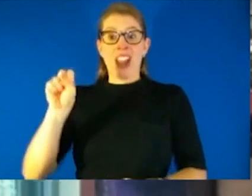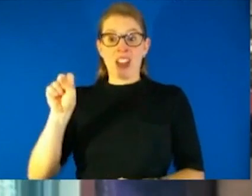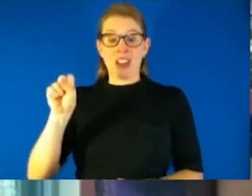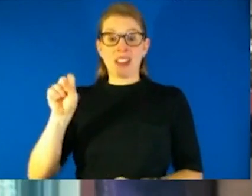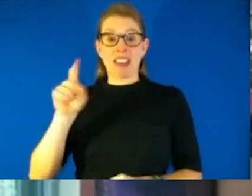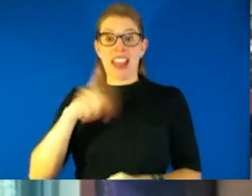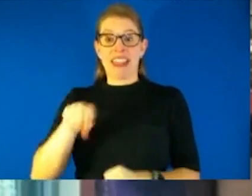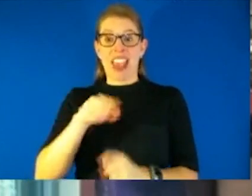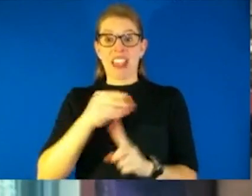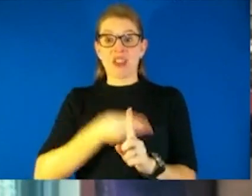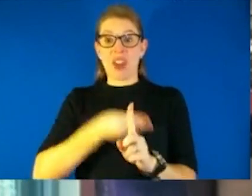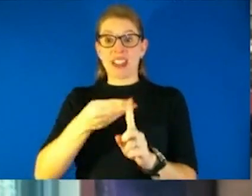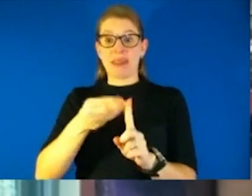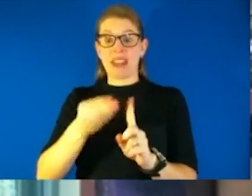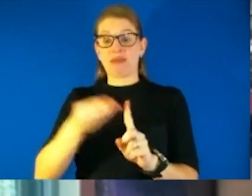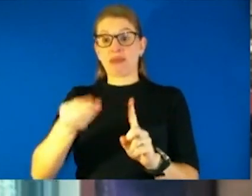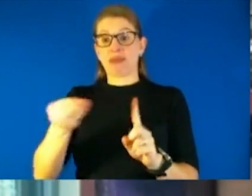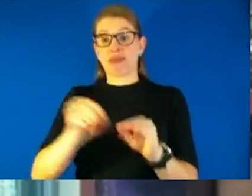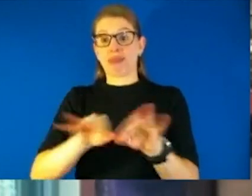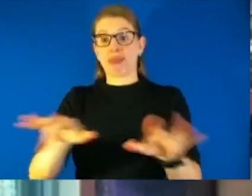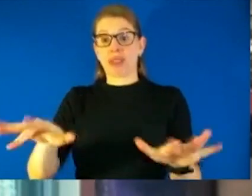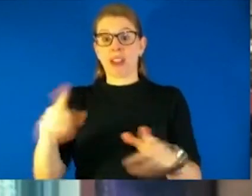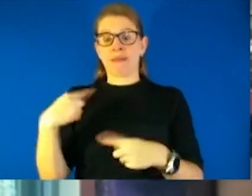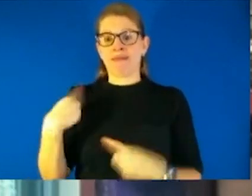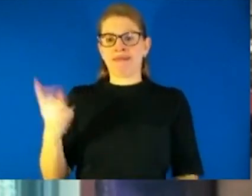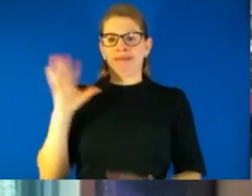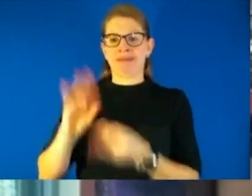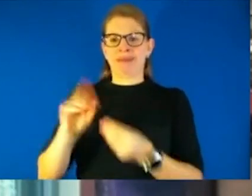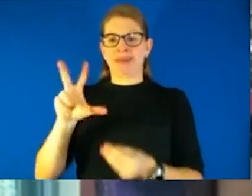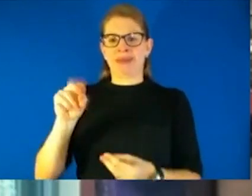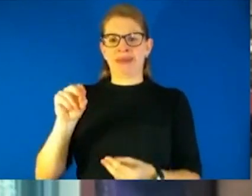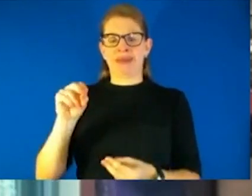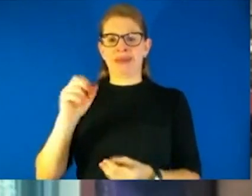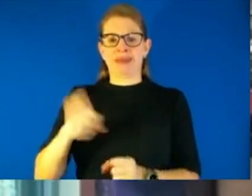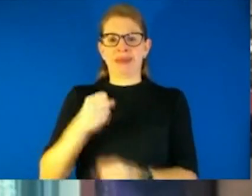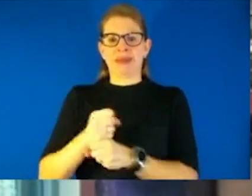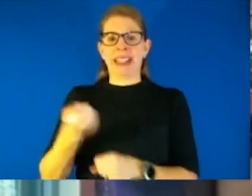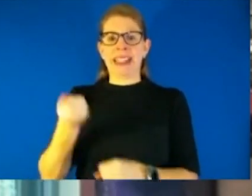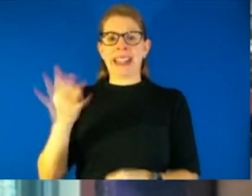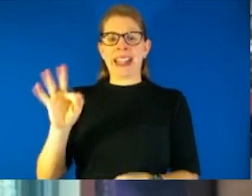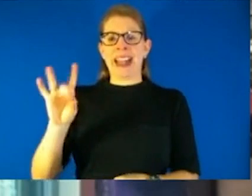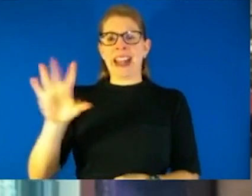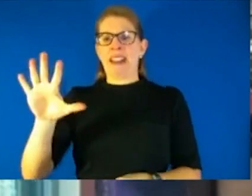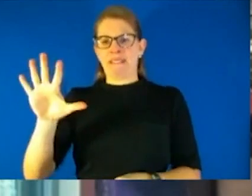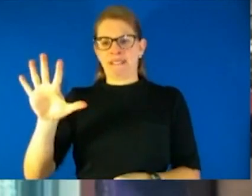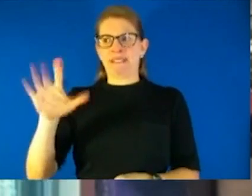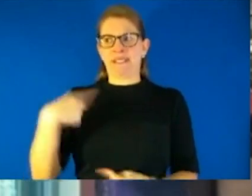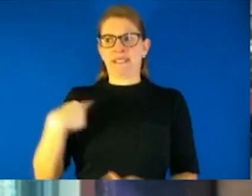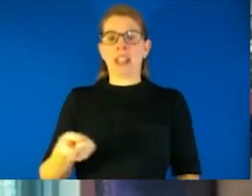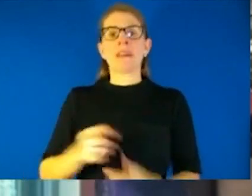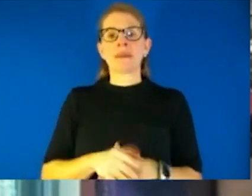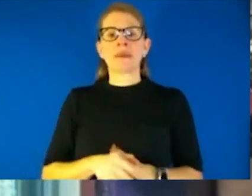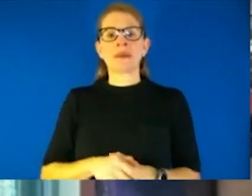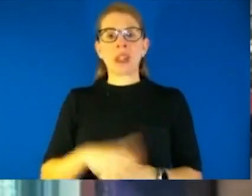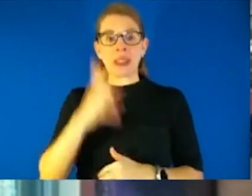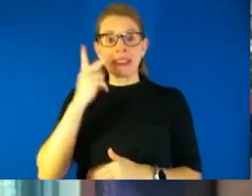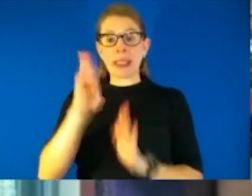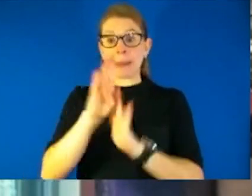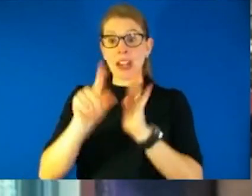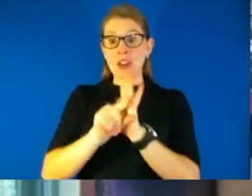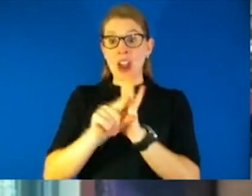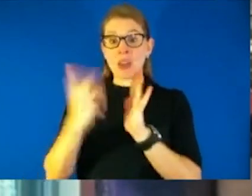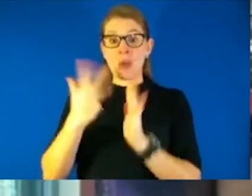transmit for 30-something years, since like 1985. What you see in the background